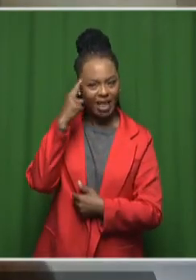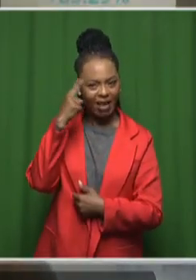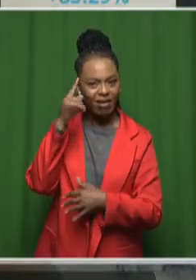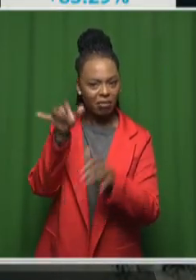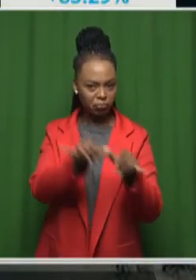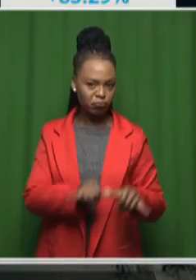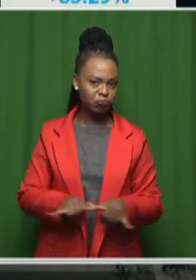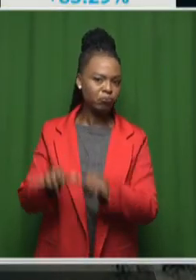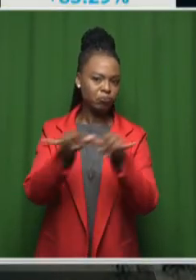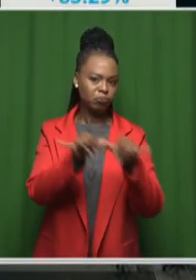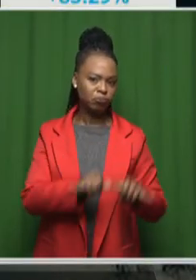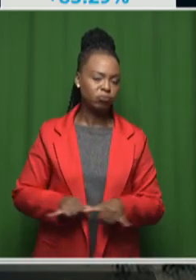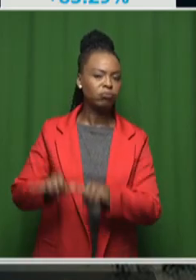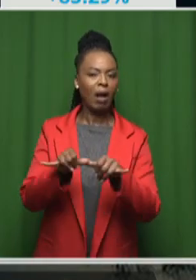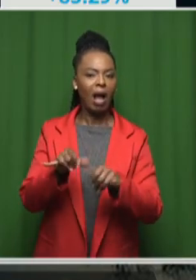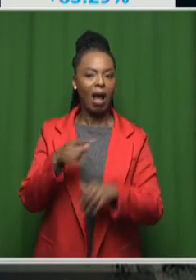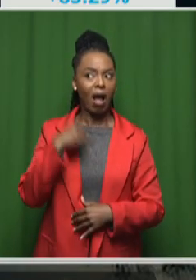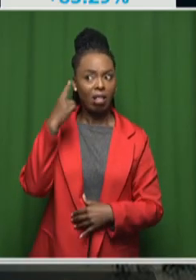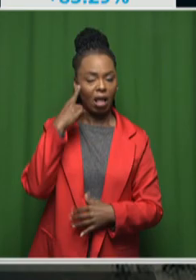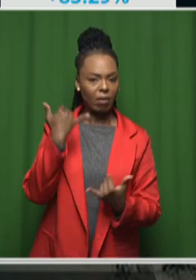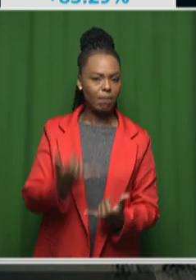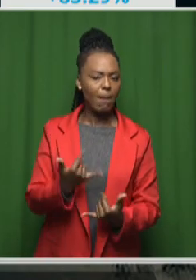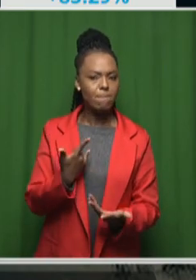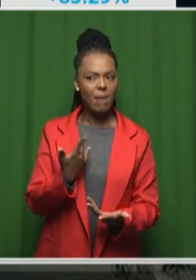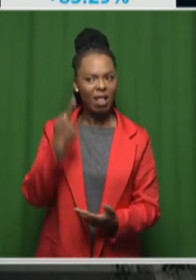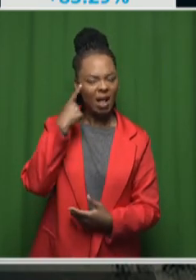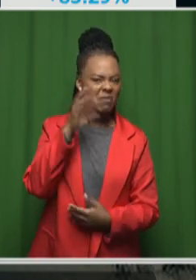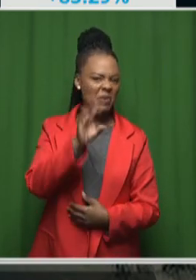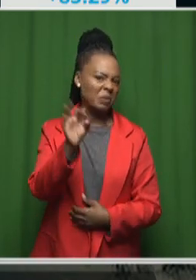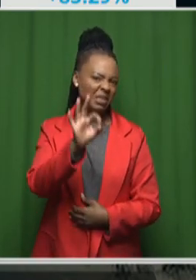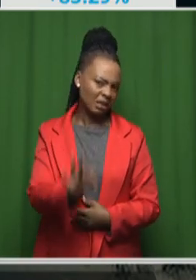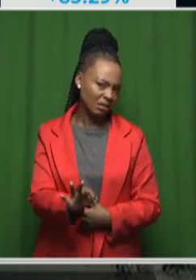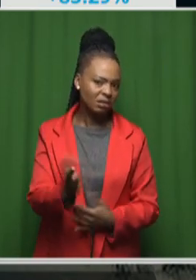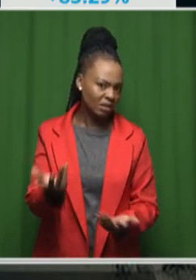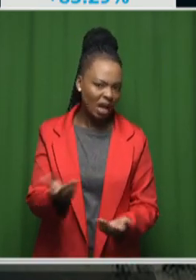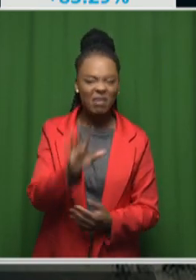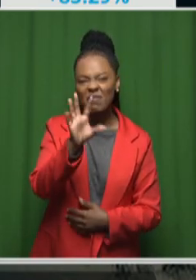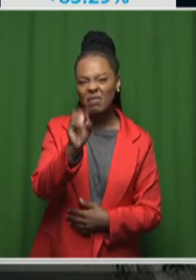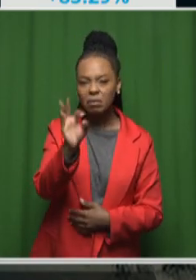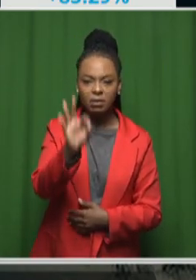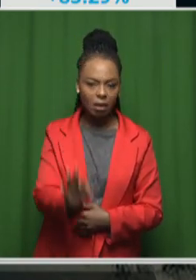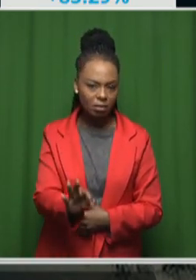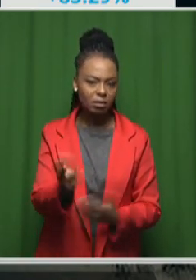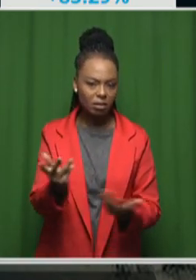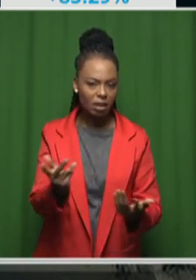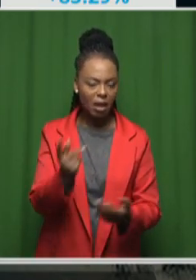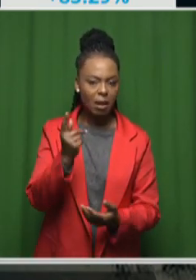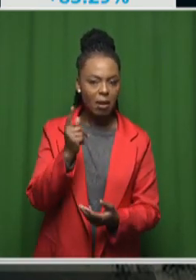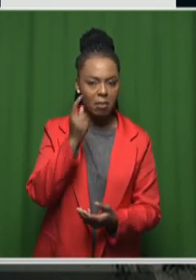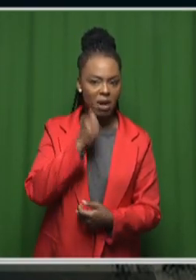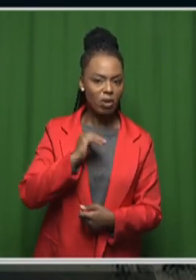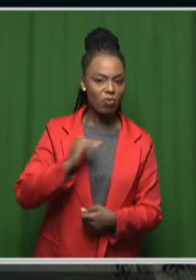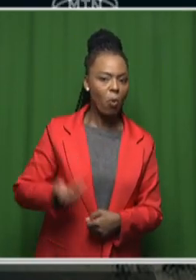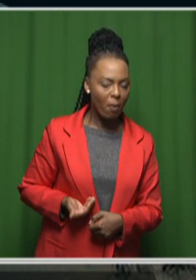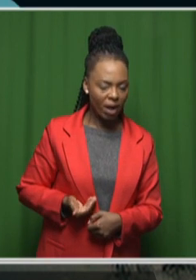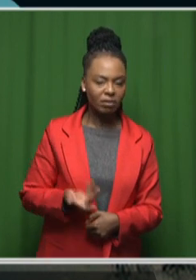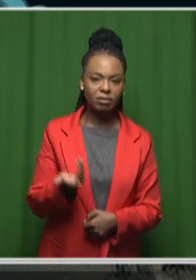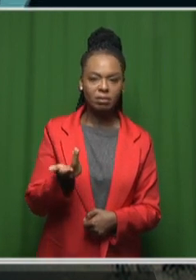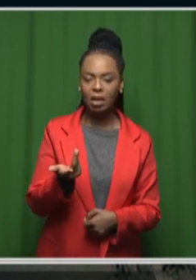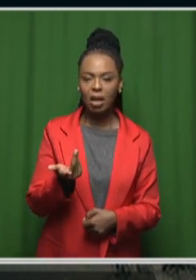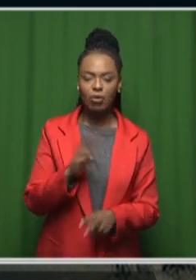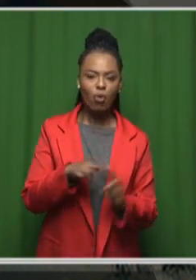think right now there's about, like, I want to say 50% is men and women. So